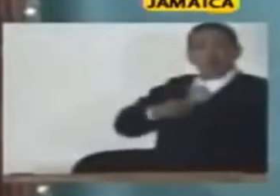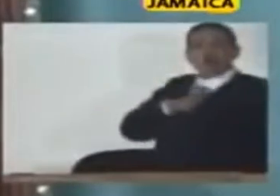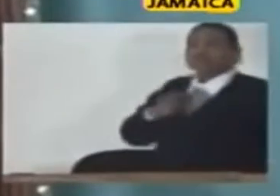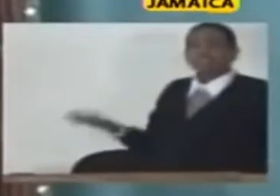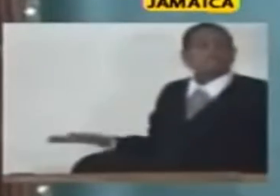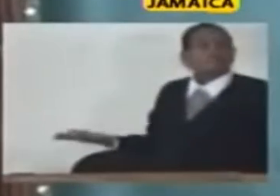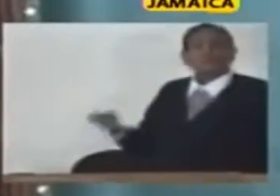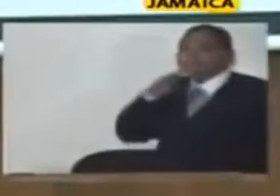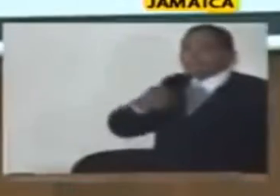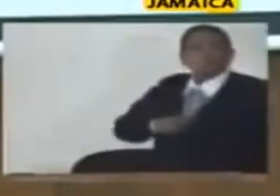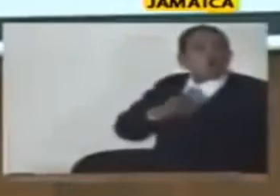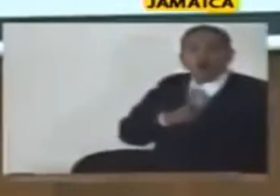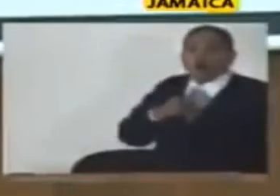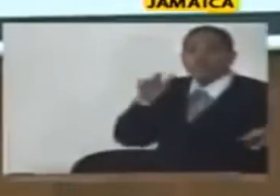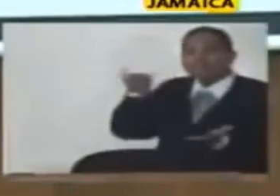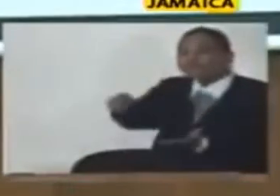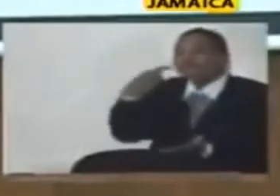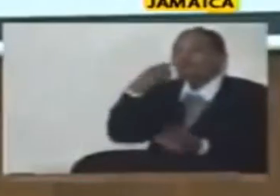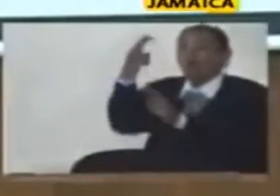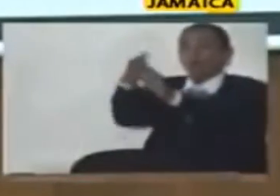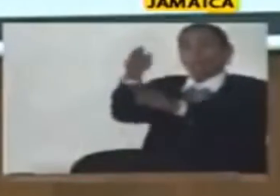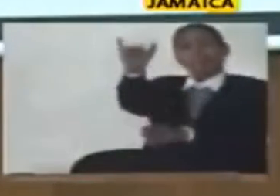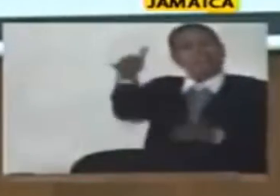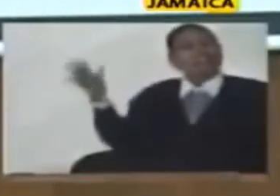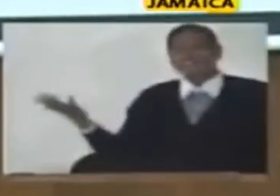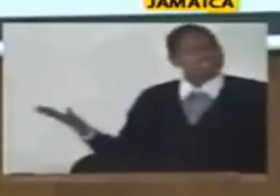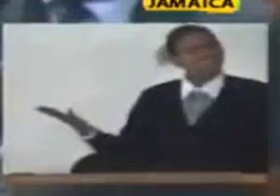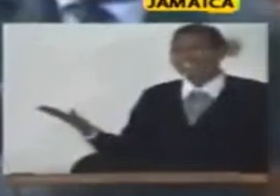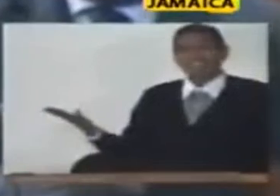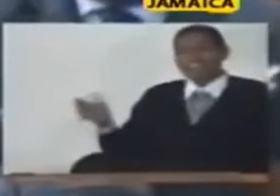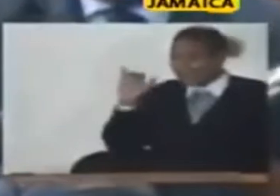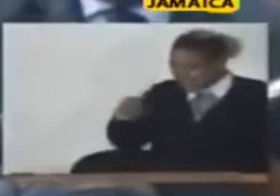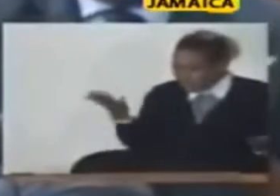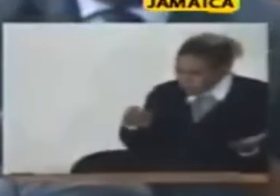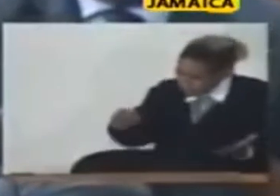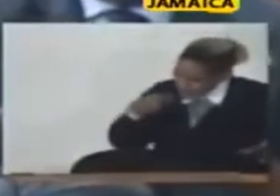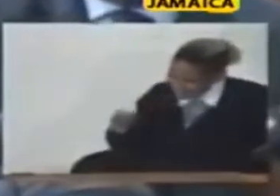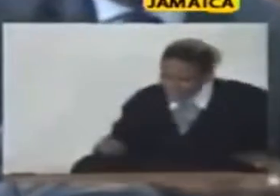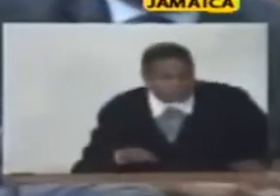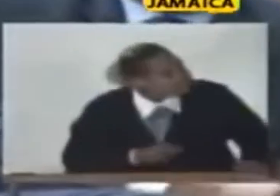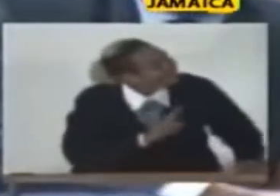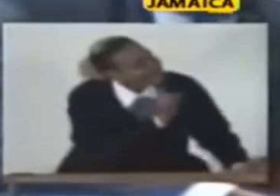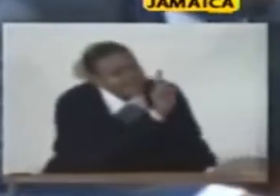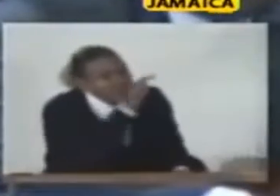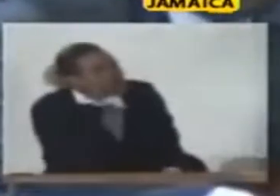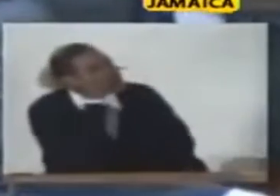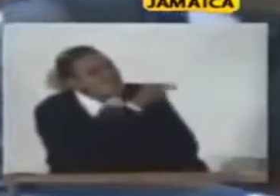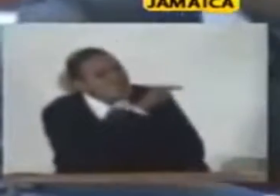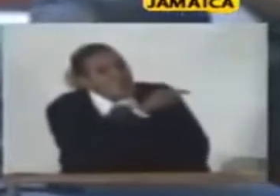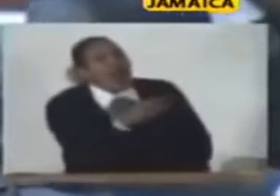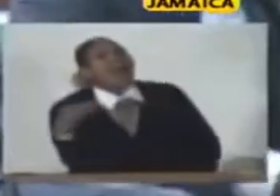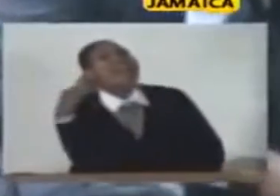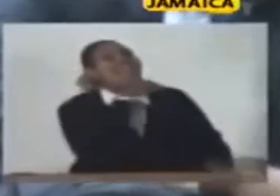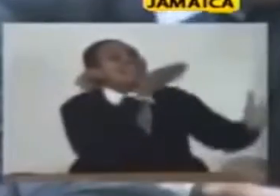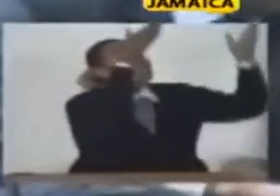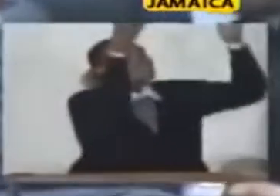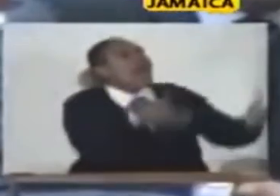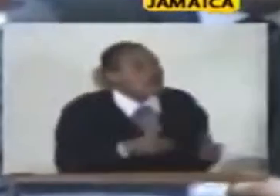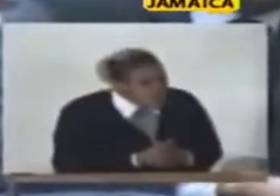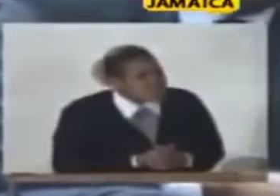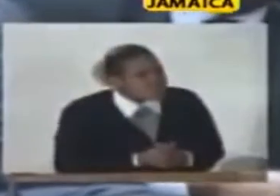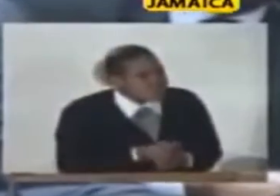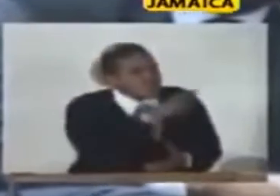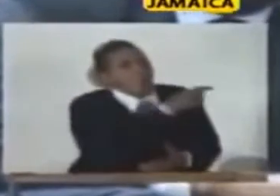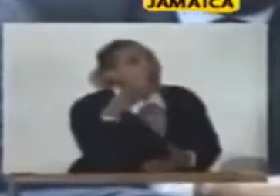Samuda, stood to make a statement. However, the opposition was not ready to let it go and tempers reached boiling